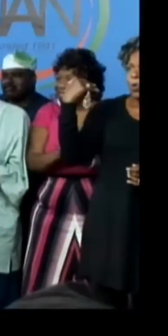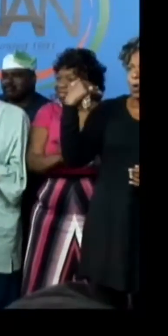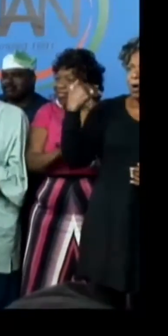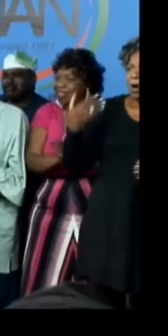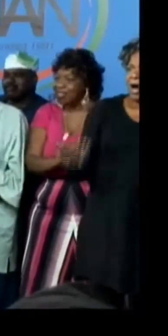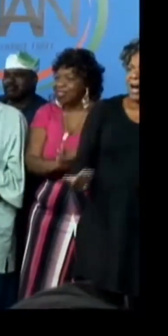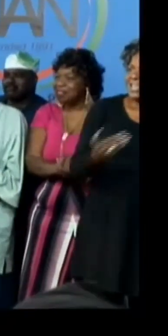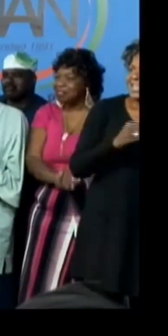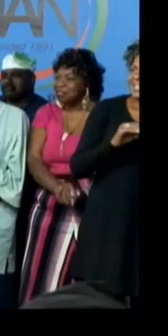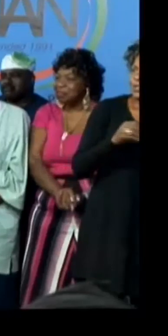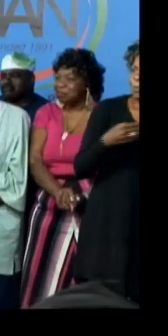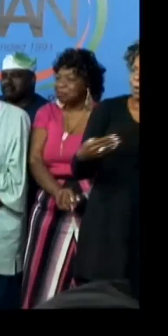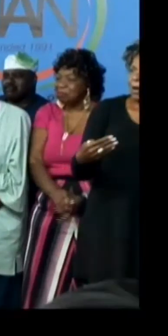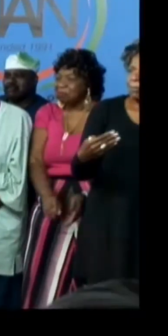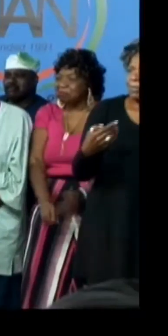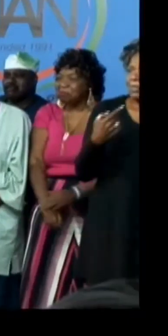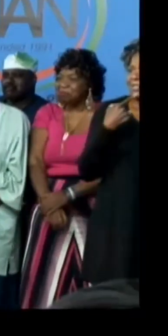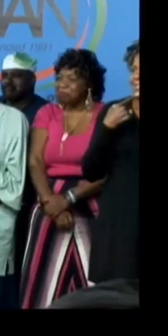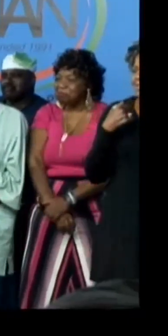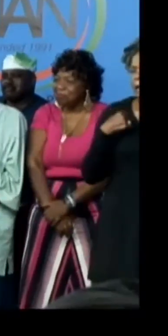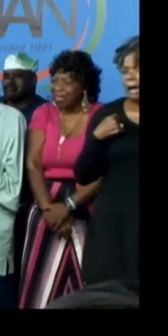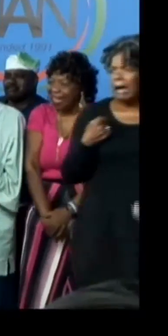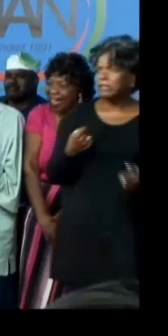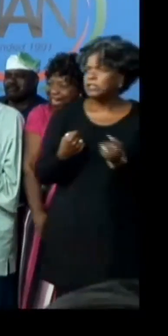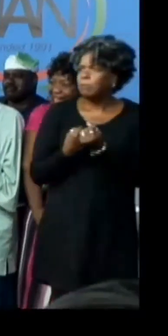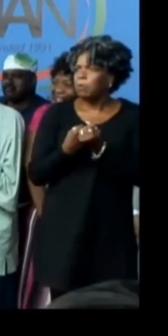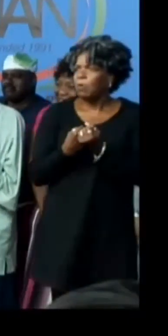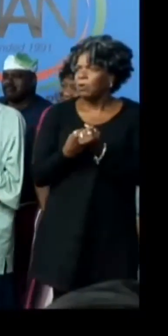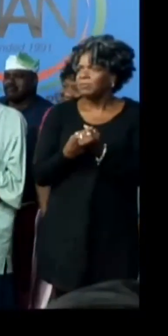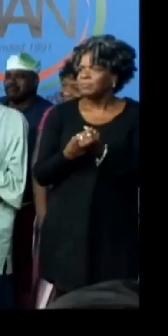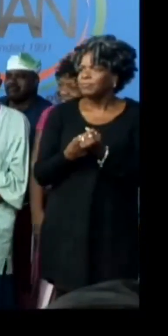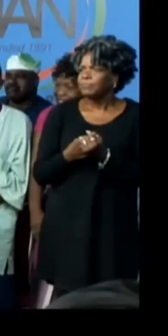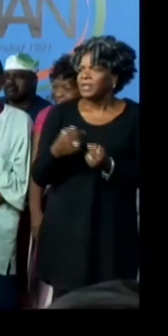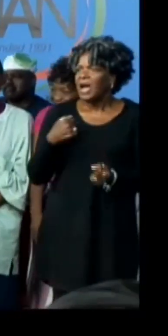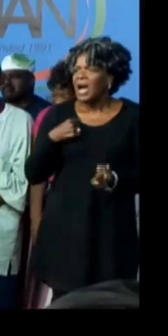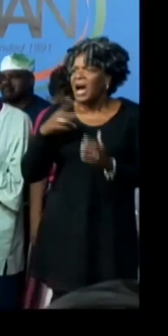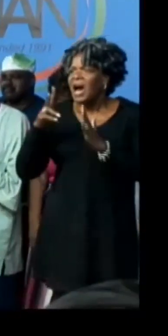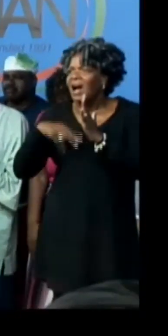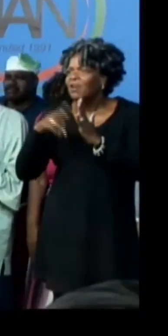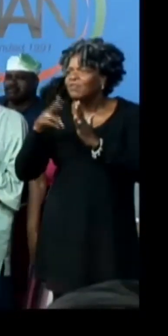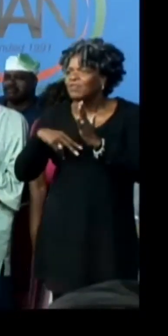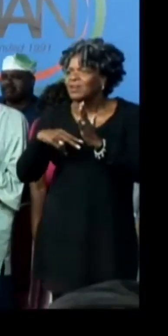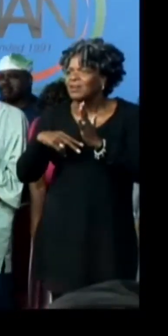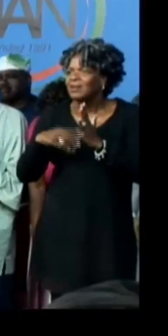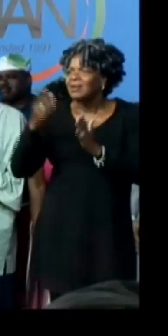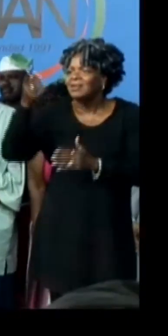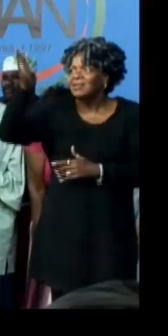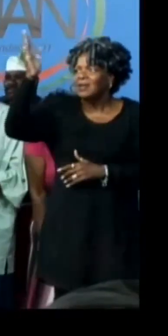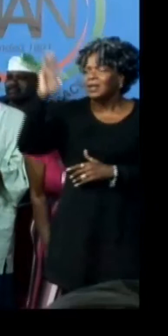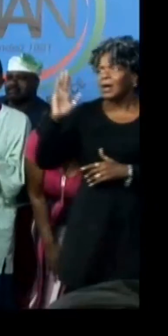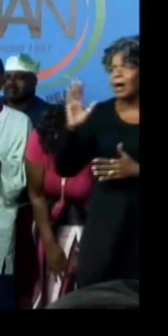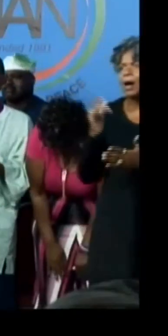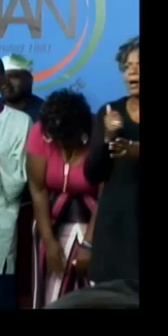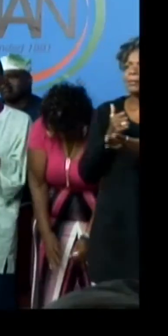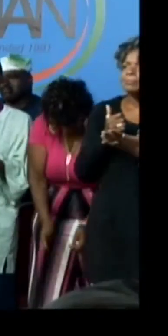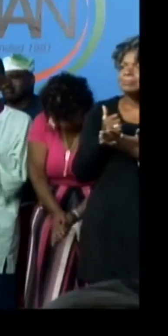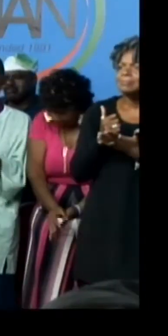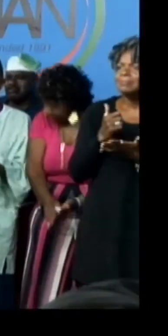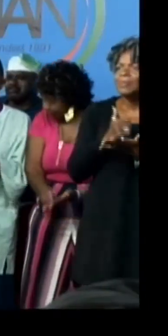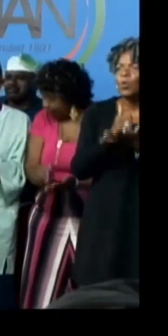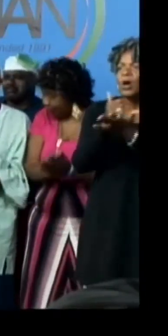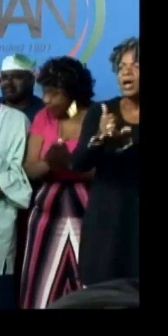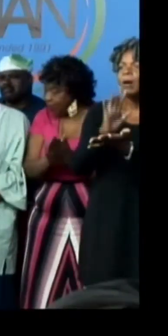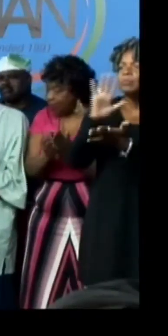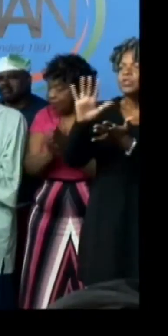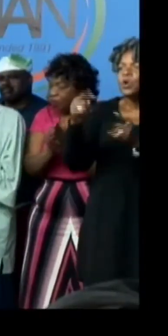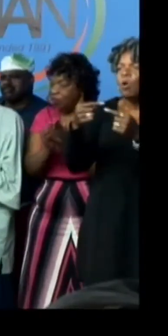Somewhere I read that he'll make your enemies leave you alone if